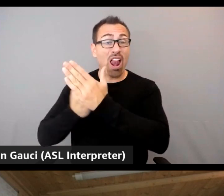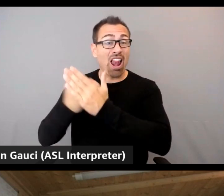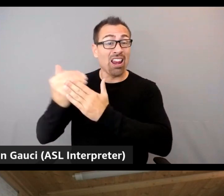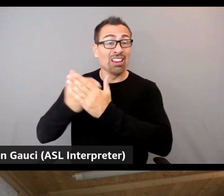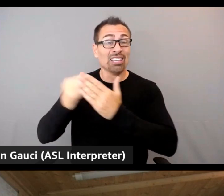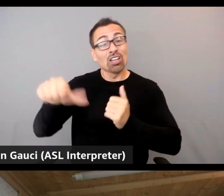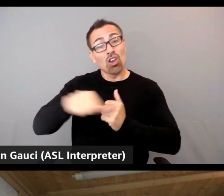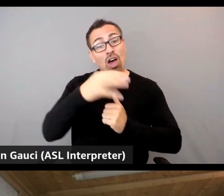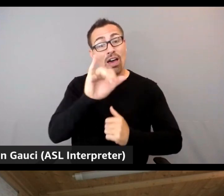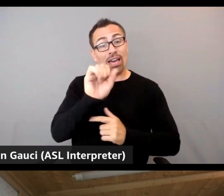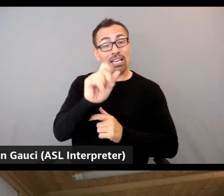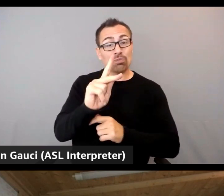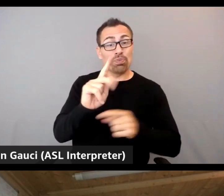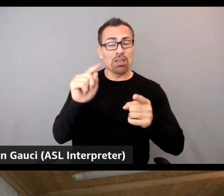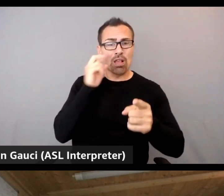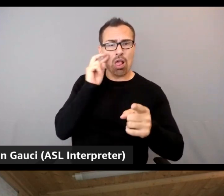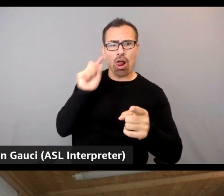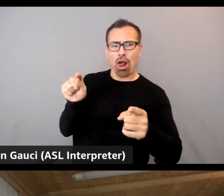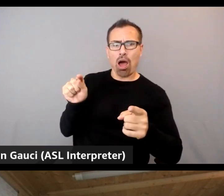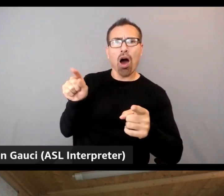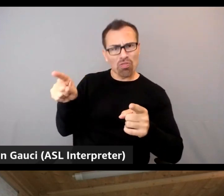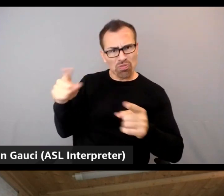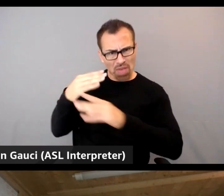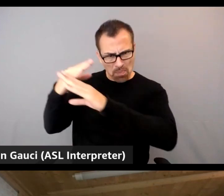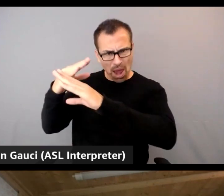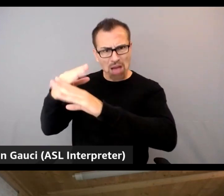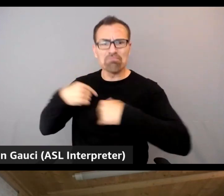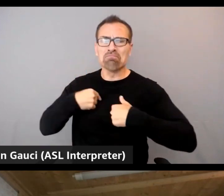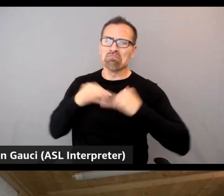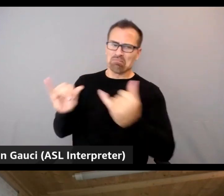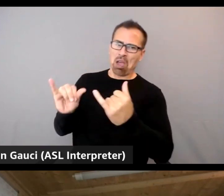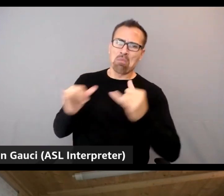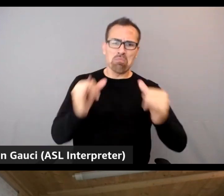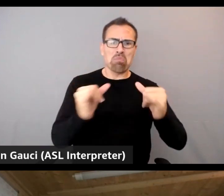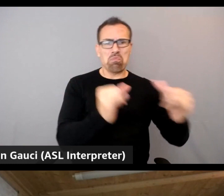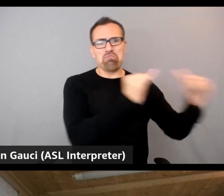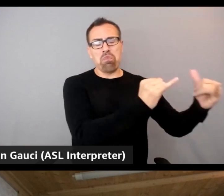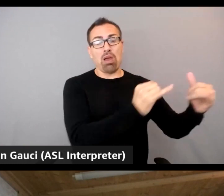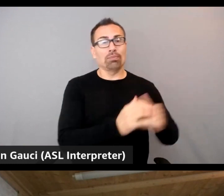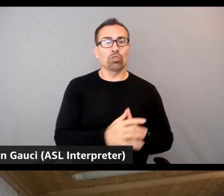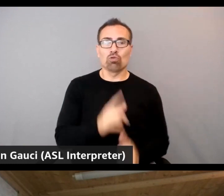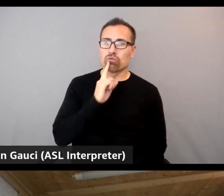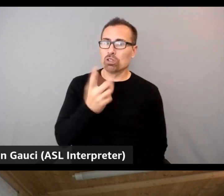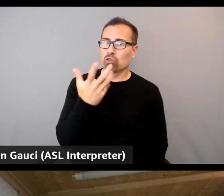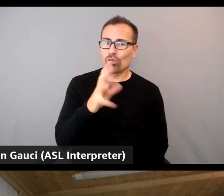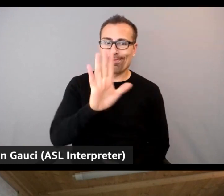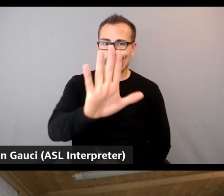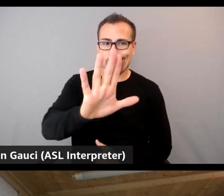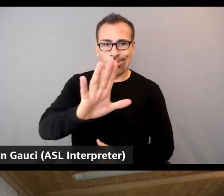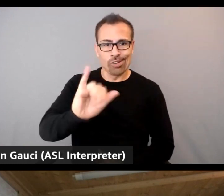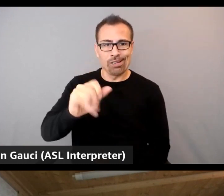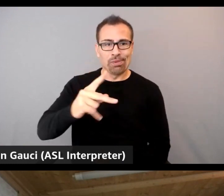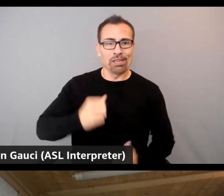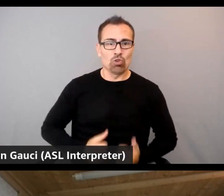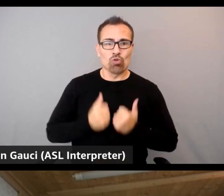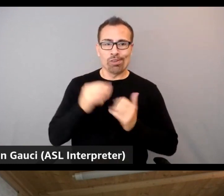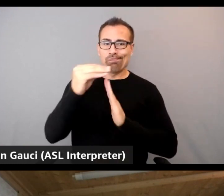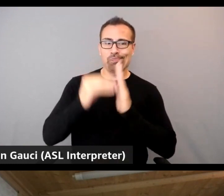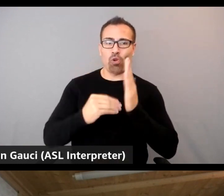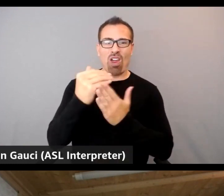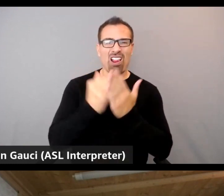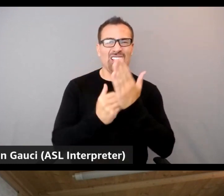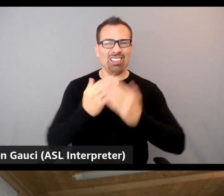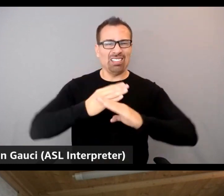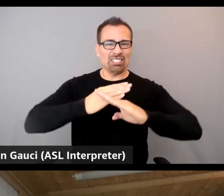that IP and go, well, we're blocking it too. So you really don't want to get onto a block list on your IPs. So what's this